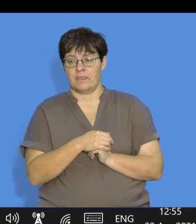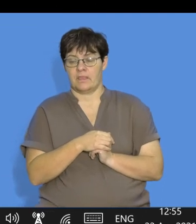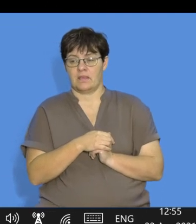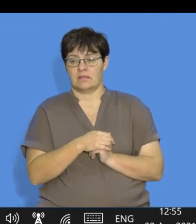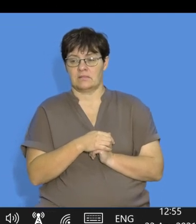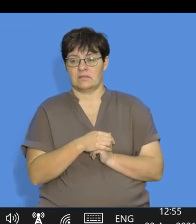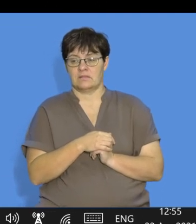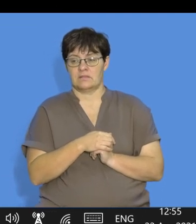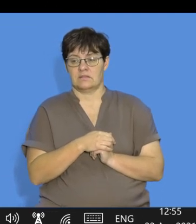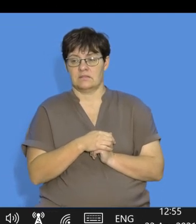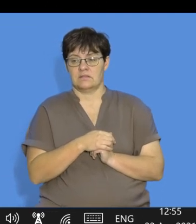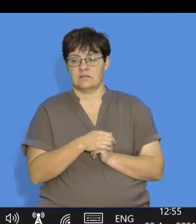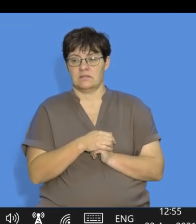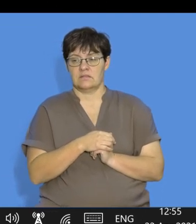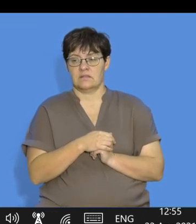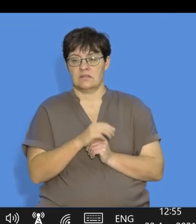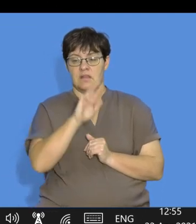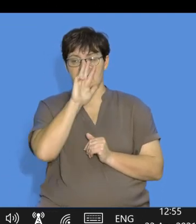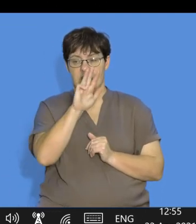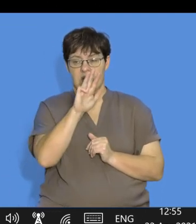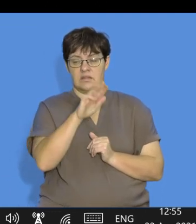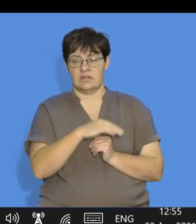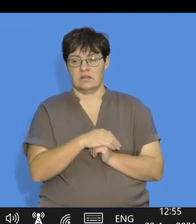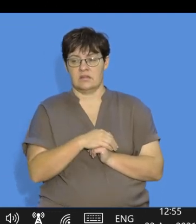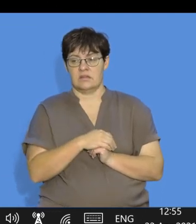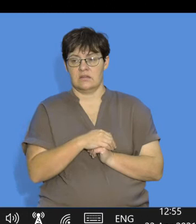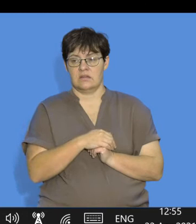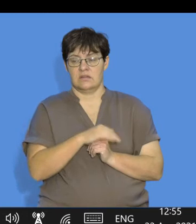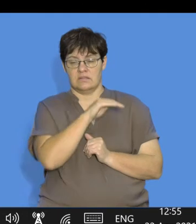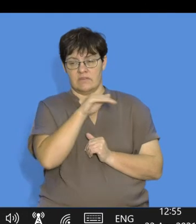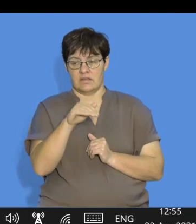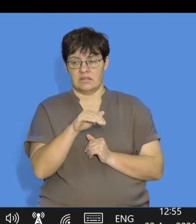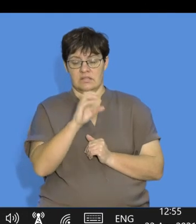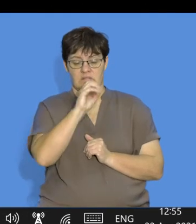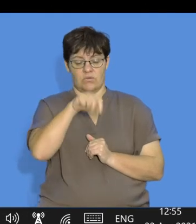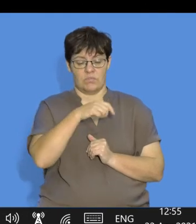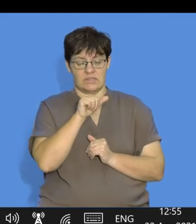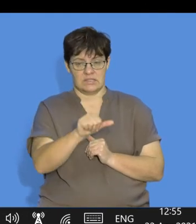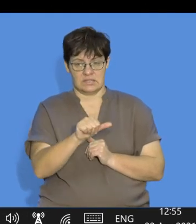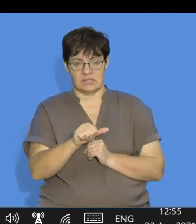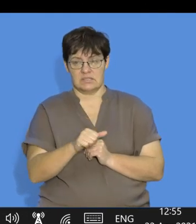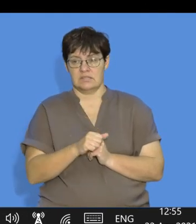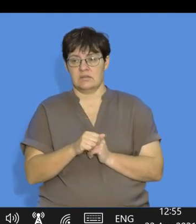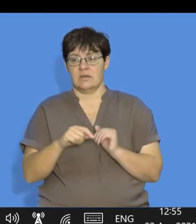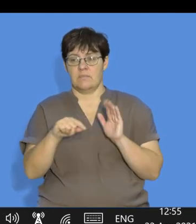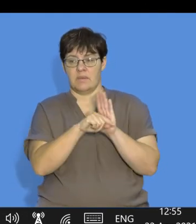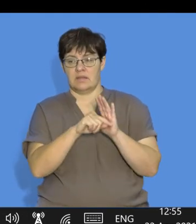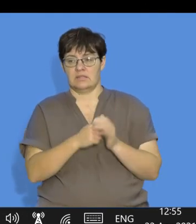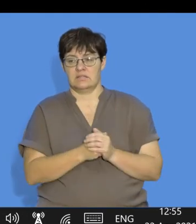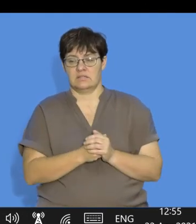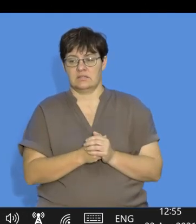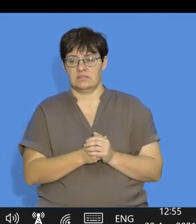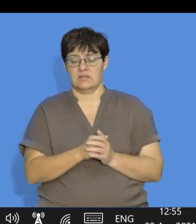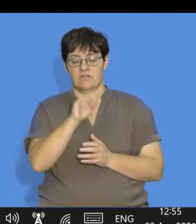what do we have? We've got 9 divided by 0.6, okay,